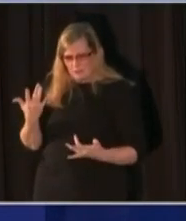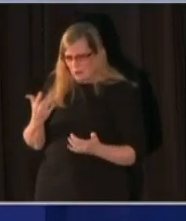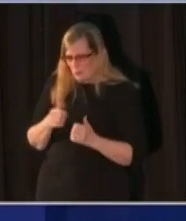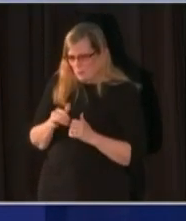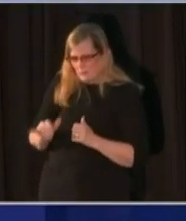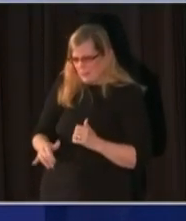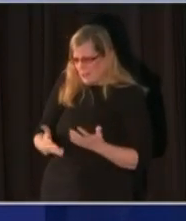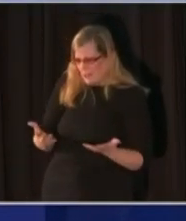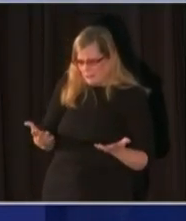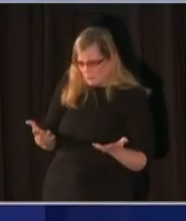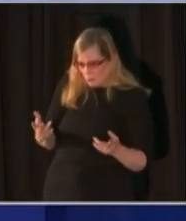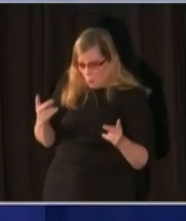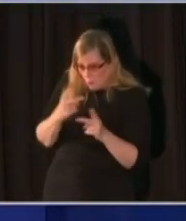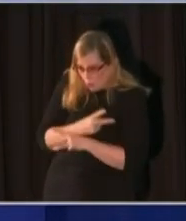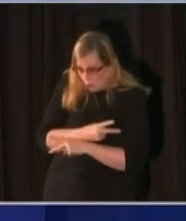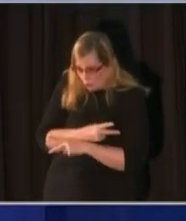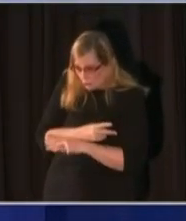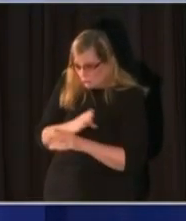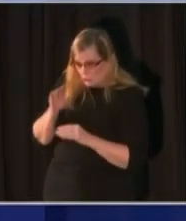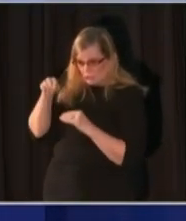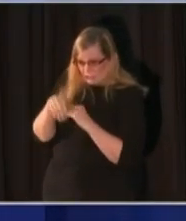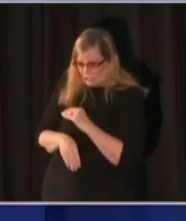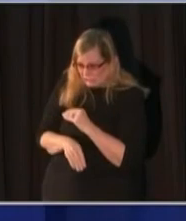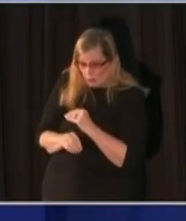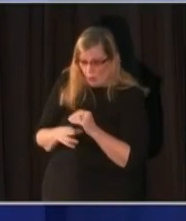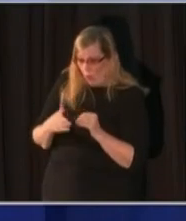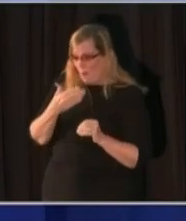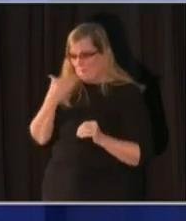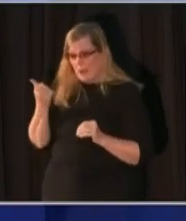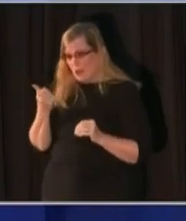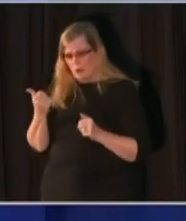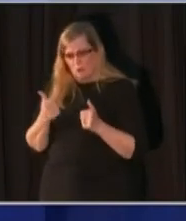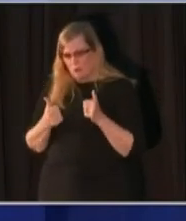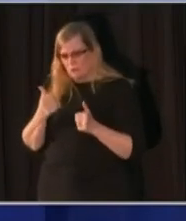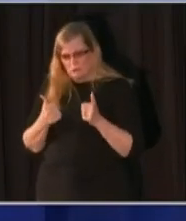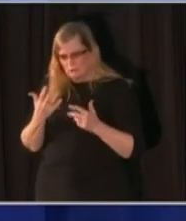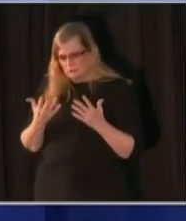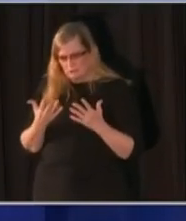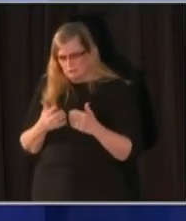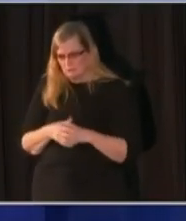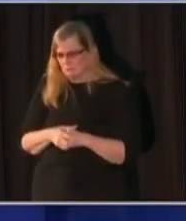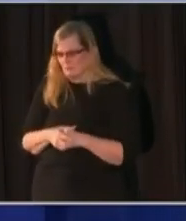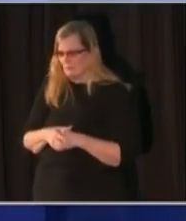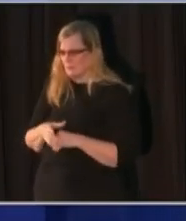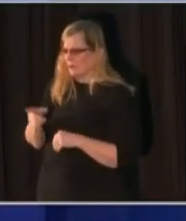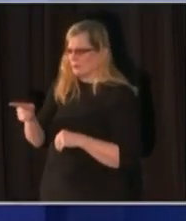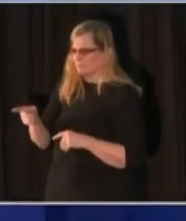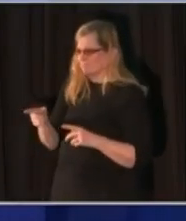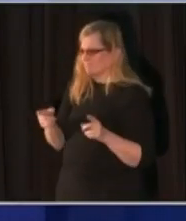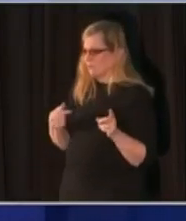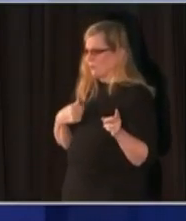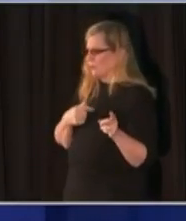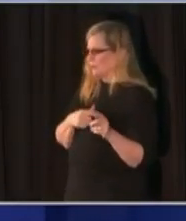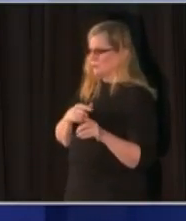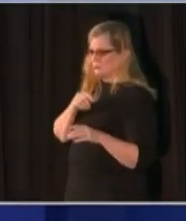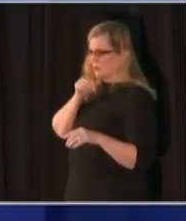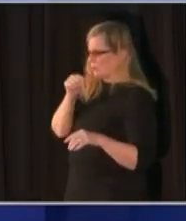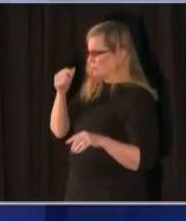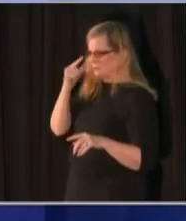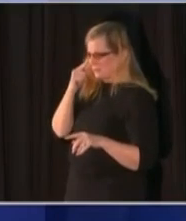it any worse? Is it the same? Is it, can you characterize it? Well, we don't think that we are in